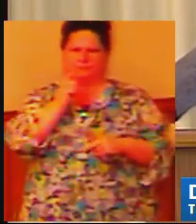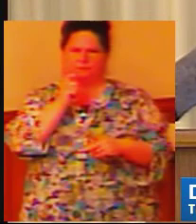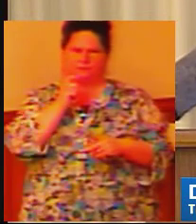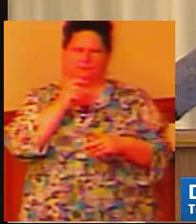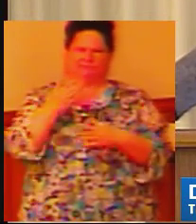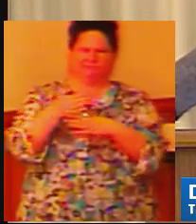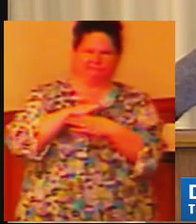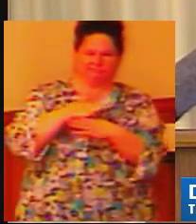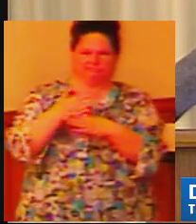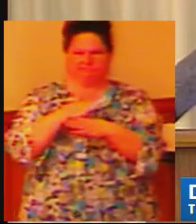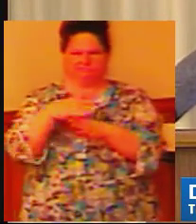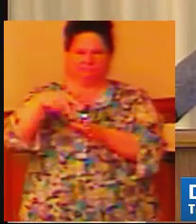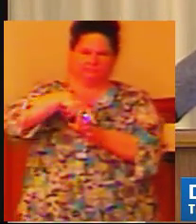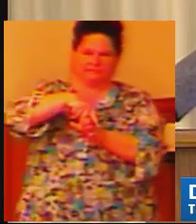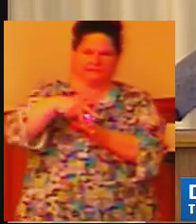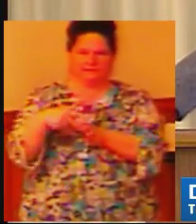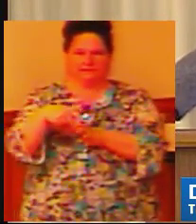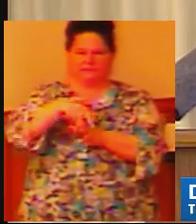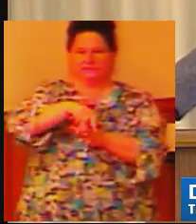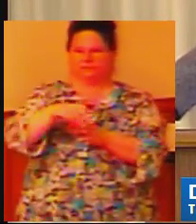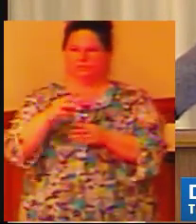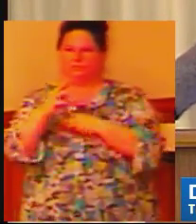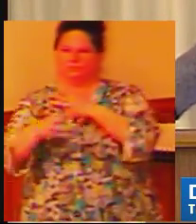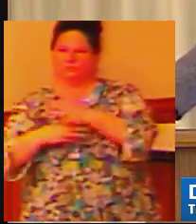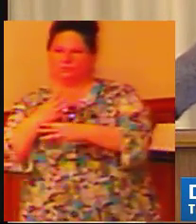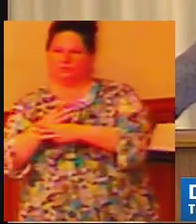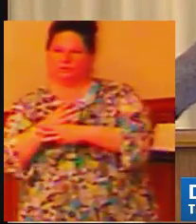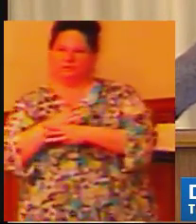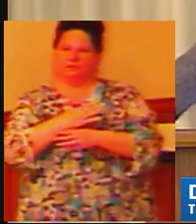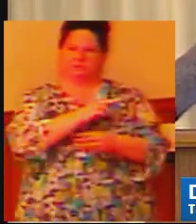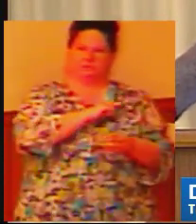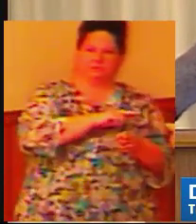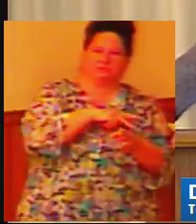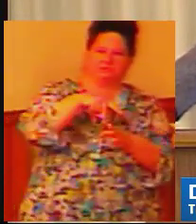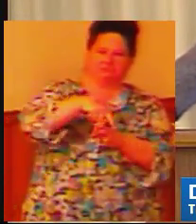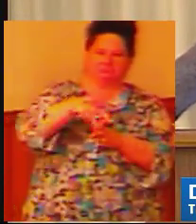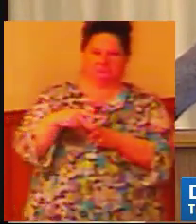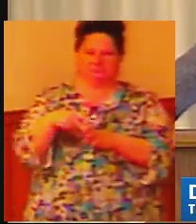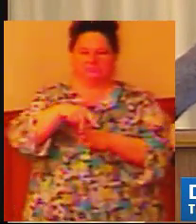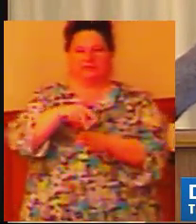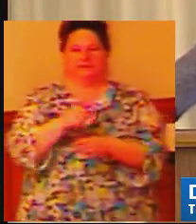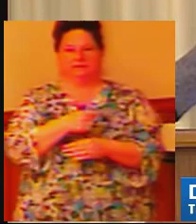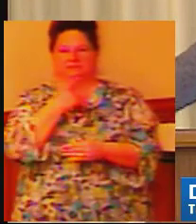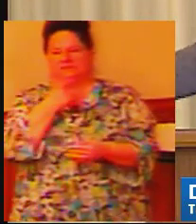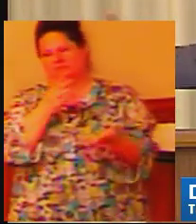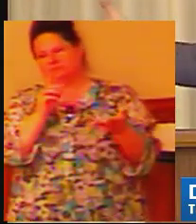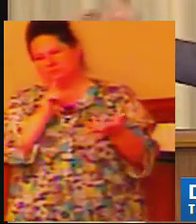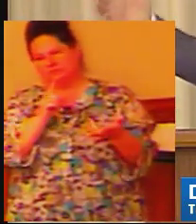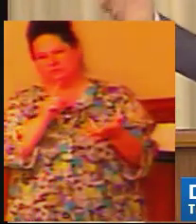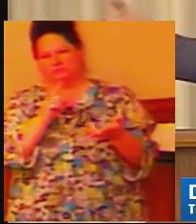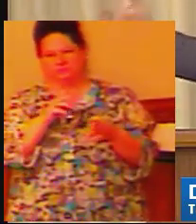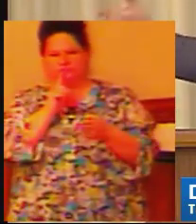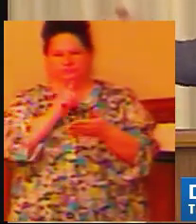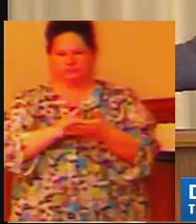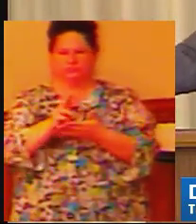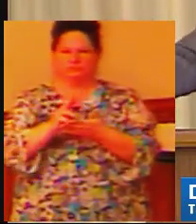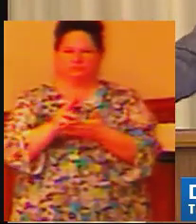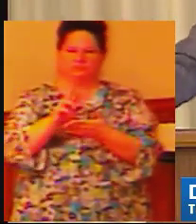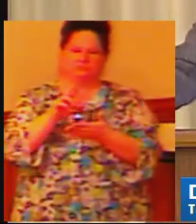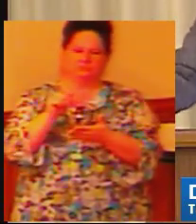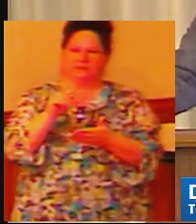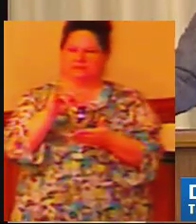skating in between the world and some sort of religion, and they say, well, it's really, truth is relative. What can we